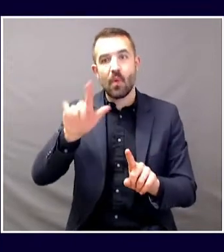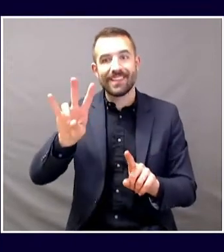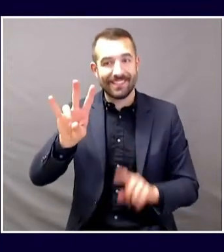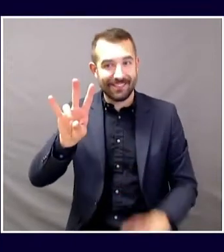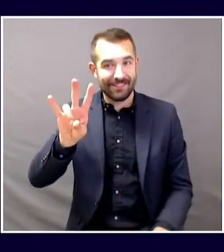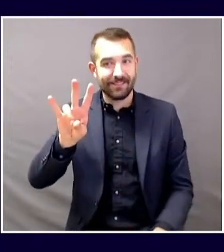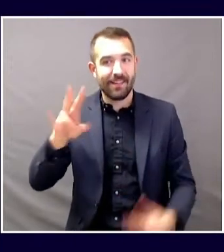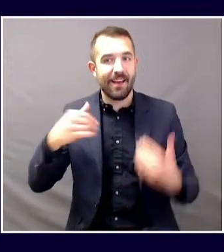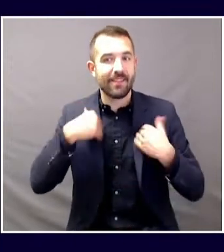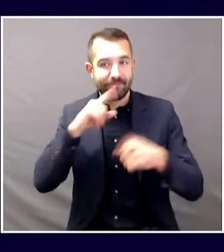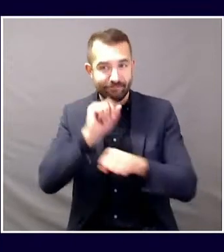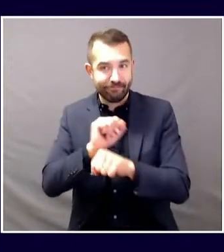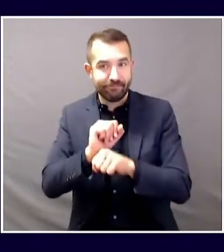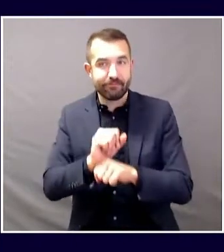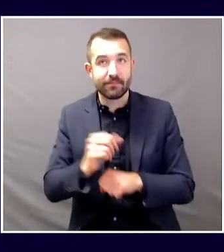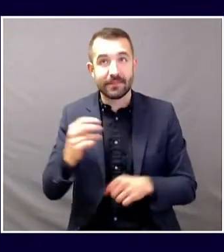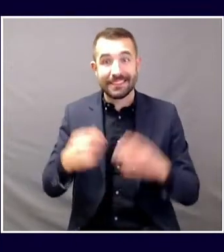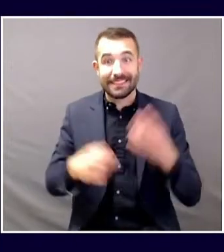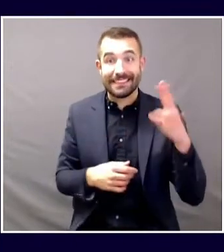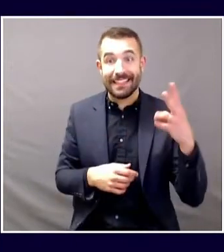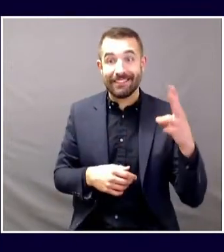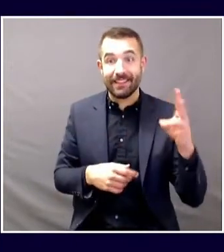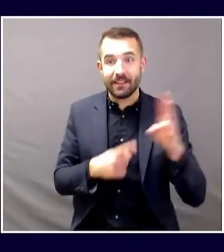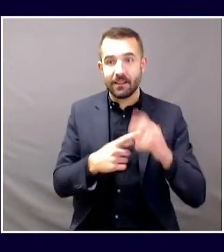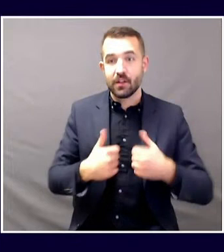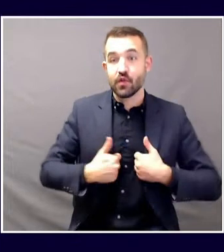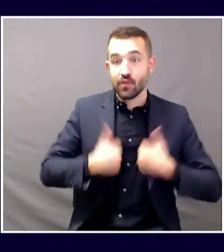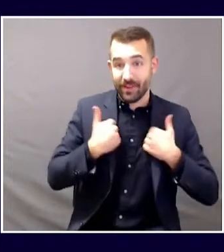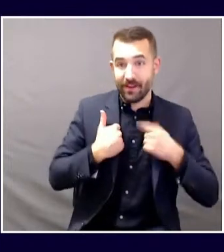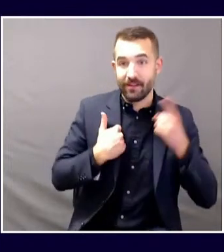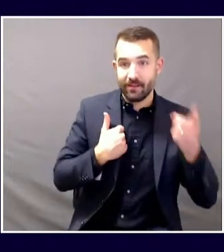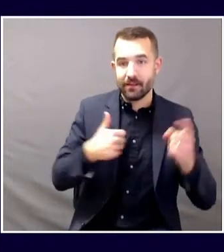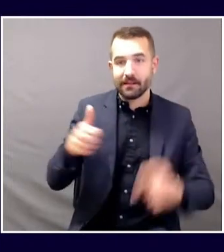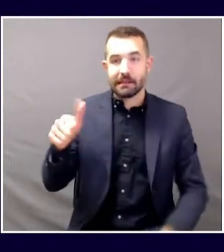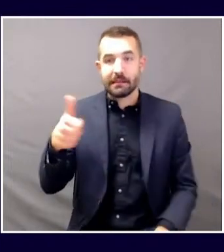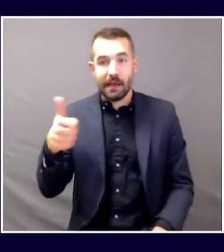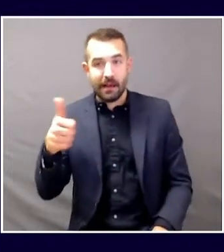cases, 17 among residents and 10 among staff.